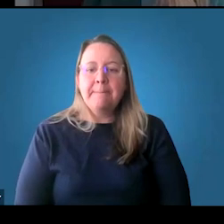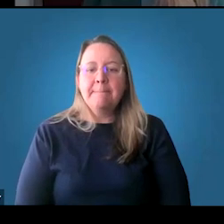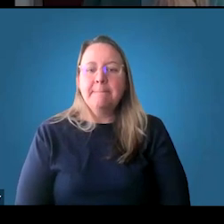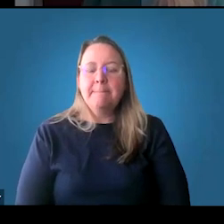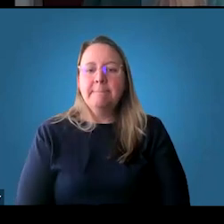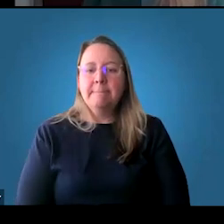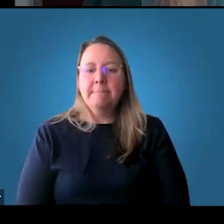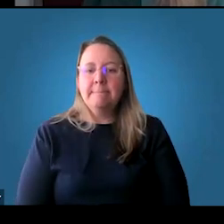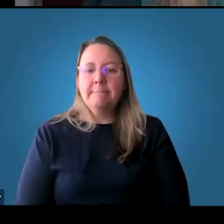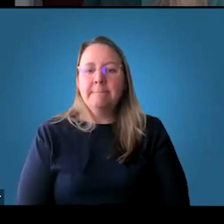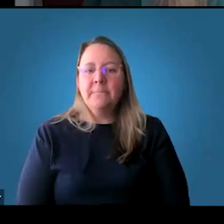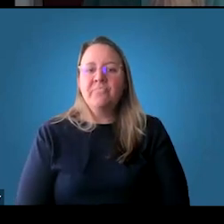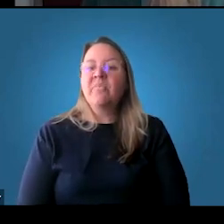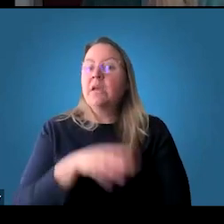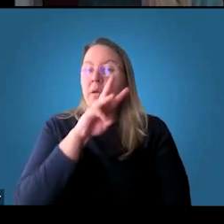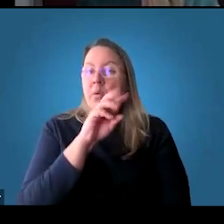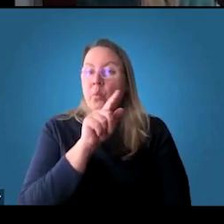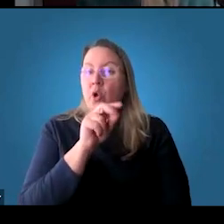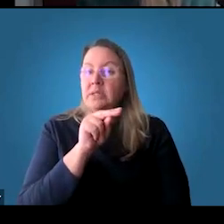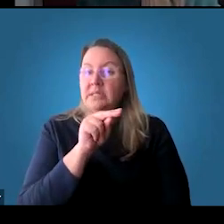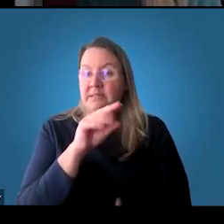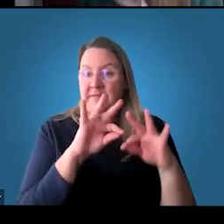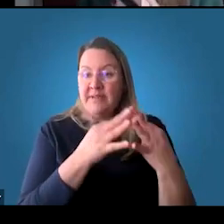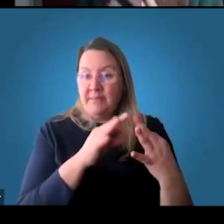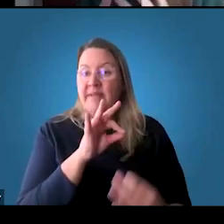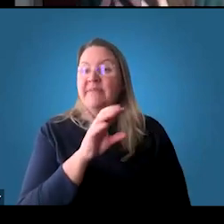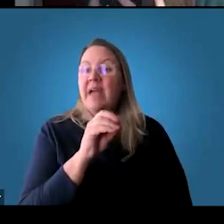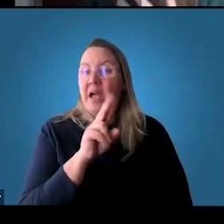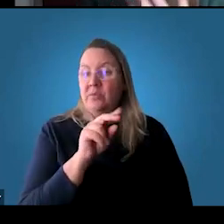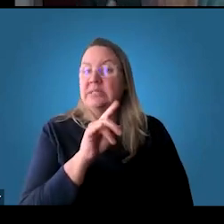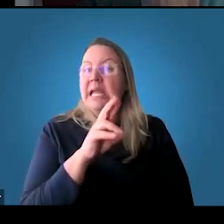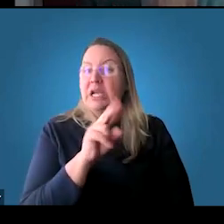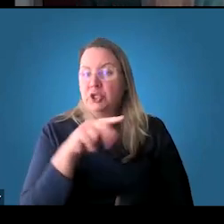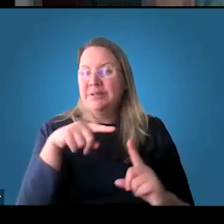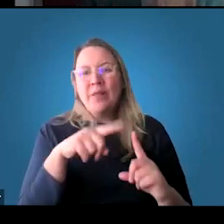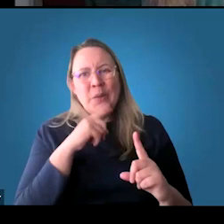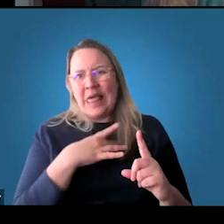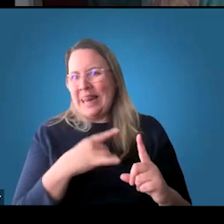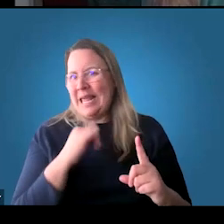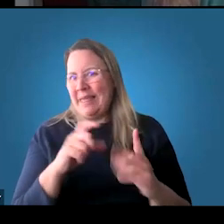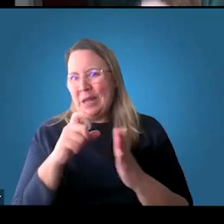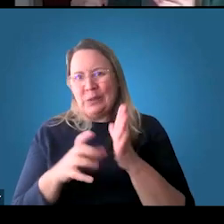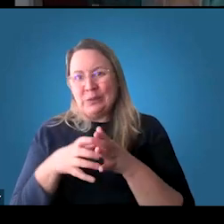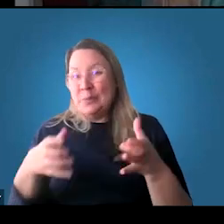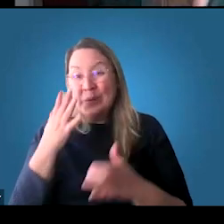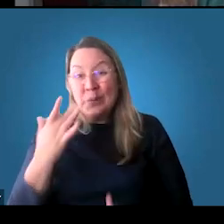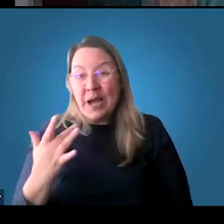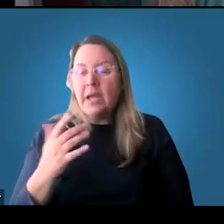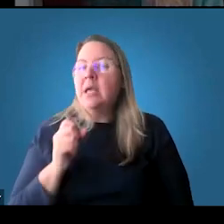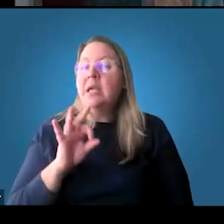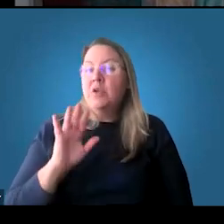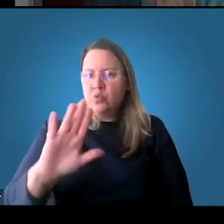the Walton Family Foundation, um, and one of the reasons why I loved that article so much is that if